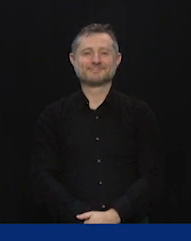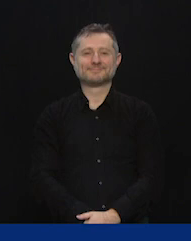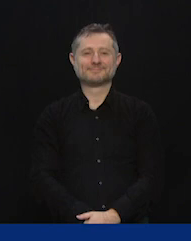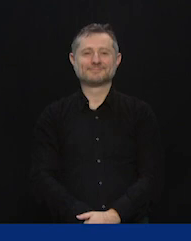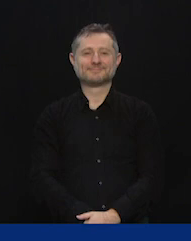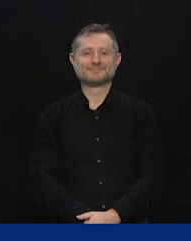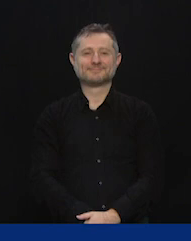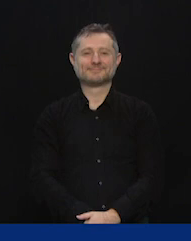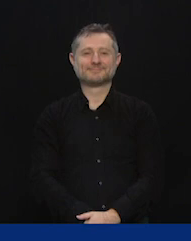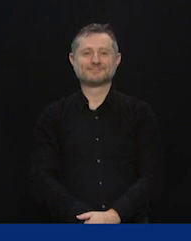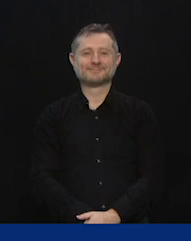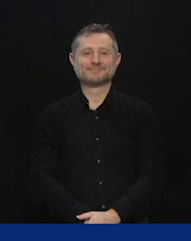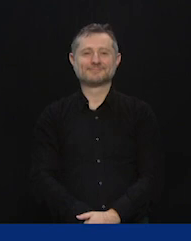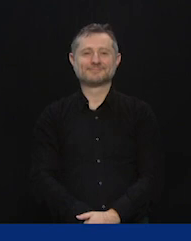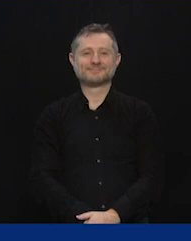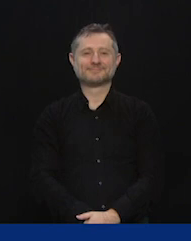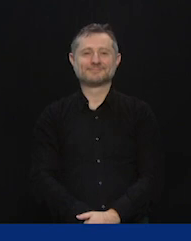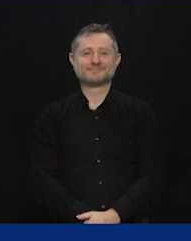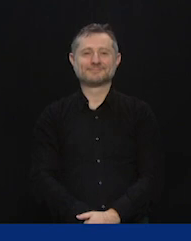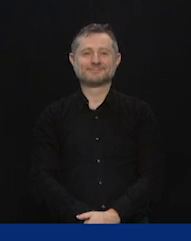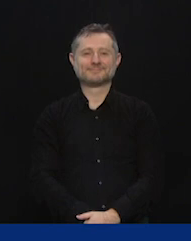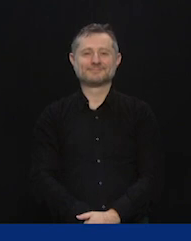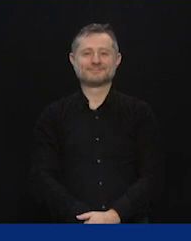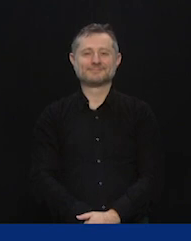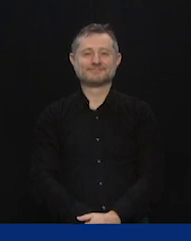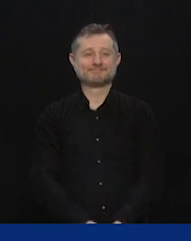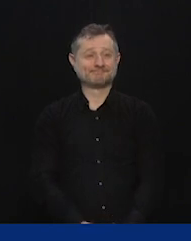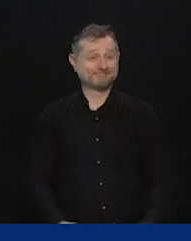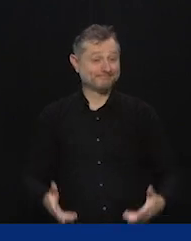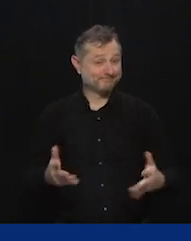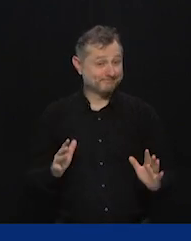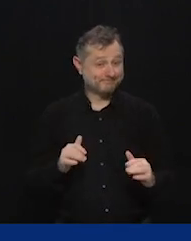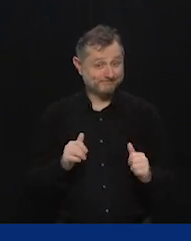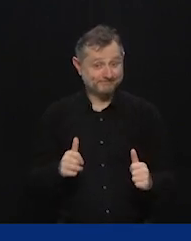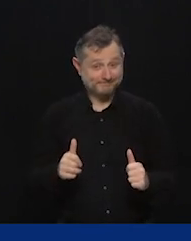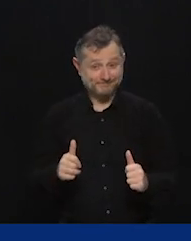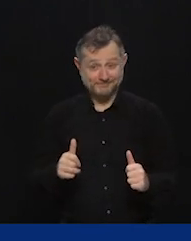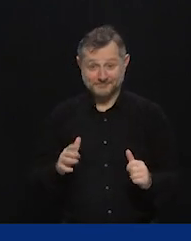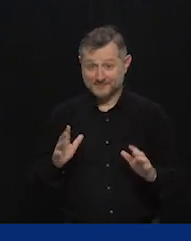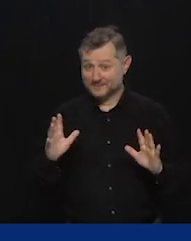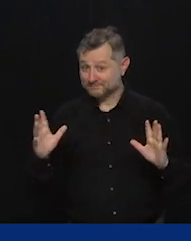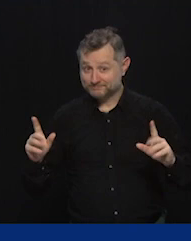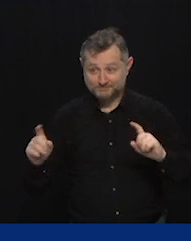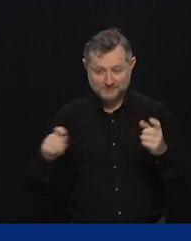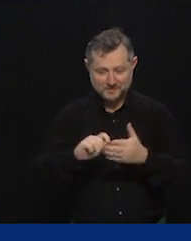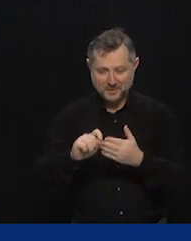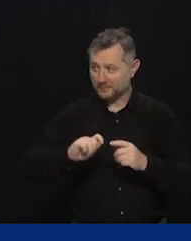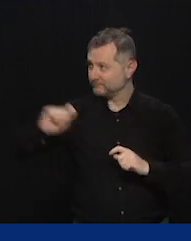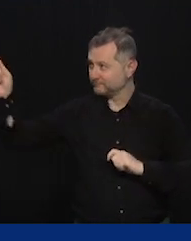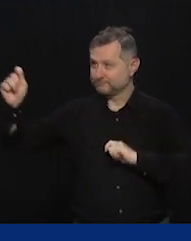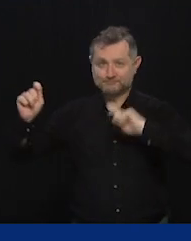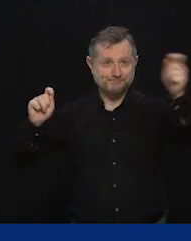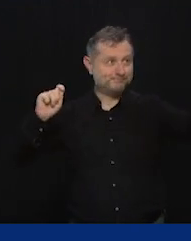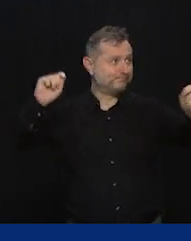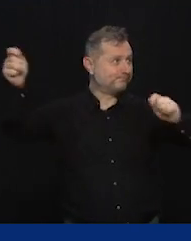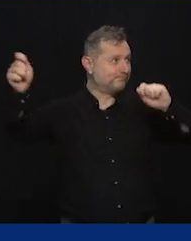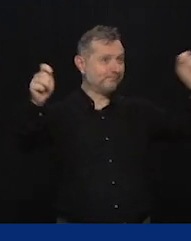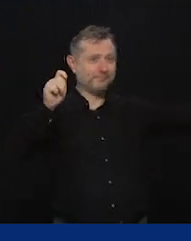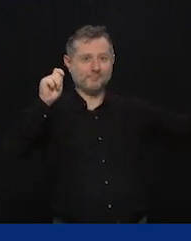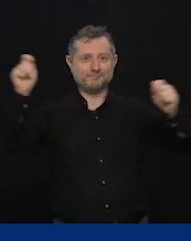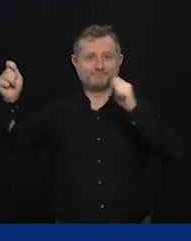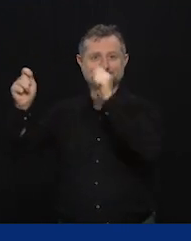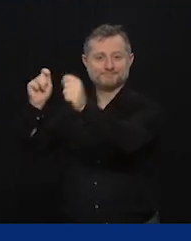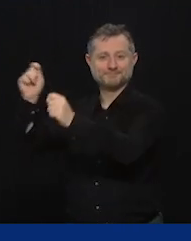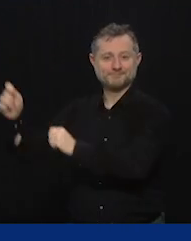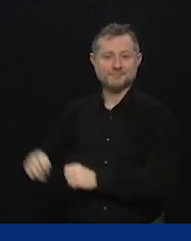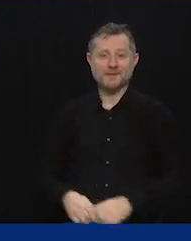All right. Great. There you go. Actually, don't have an ink bomb all over your clothes the way I asked.